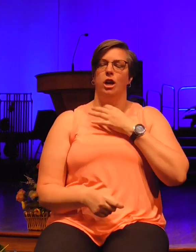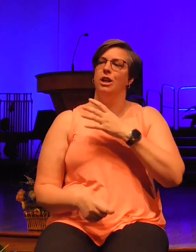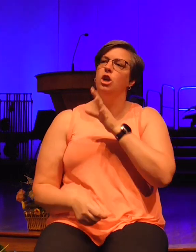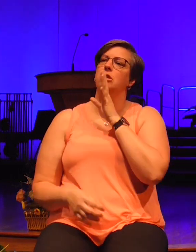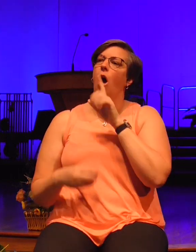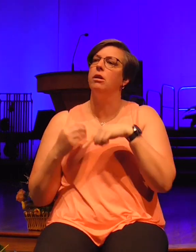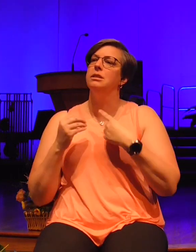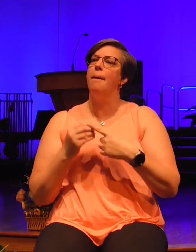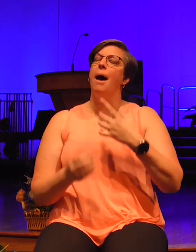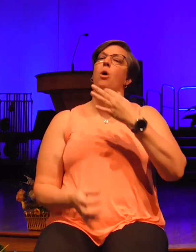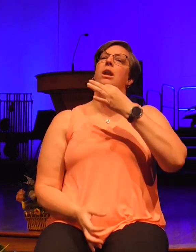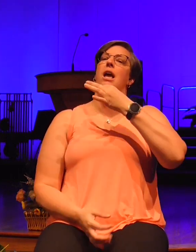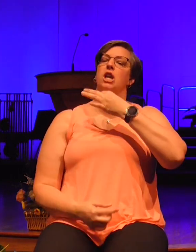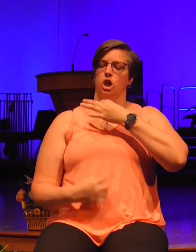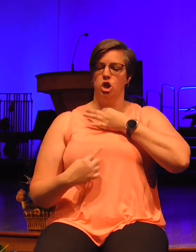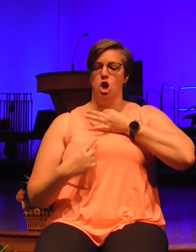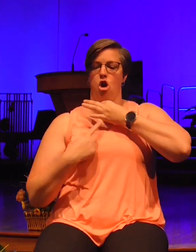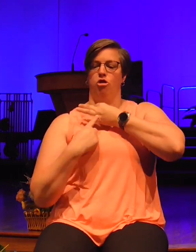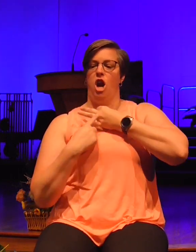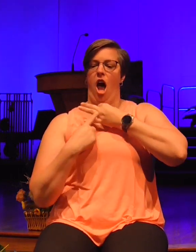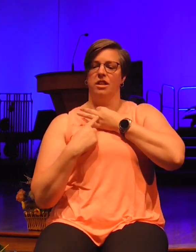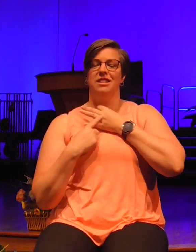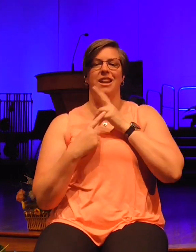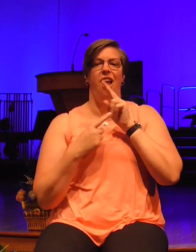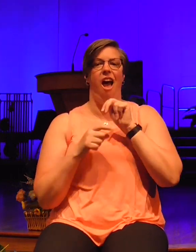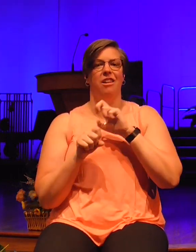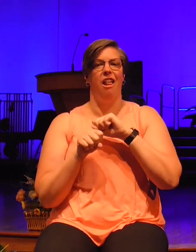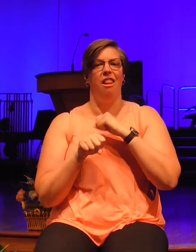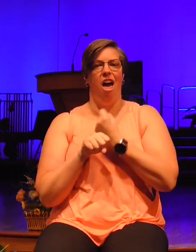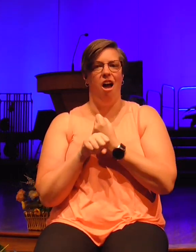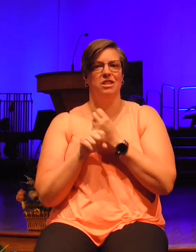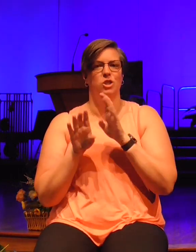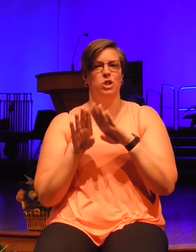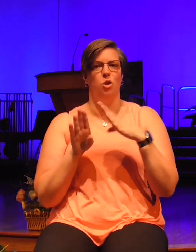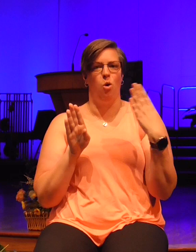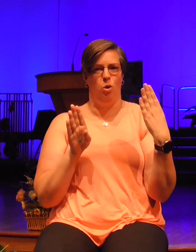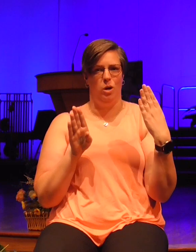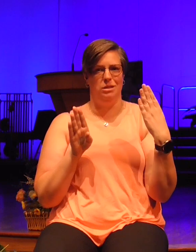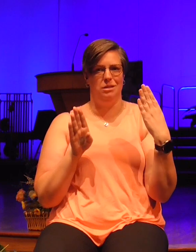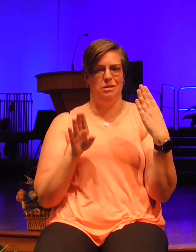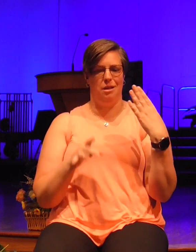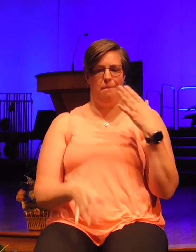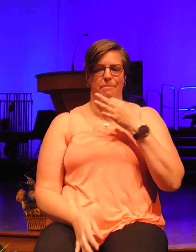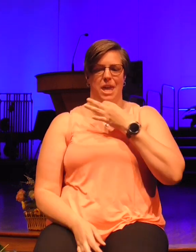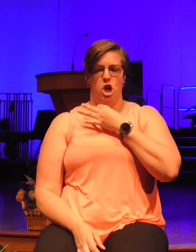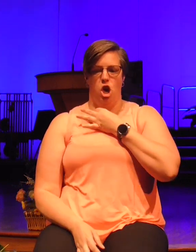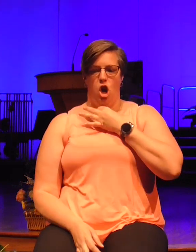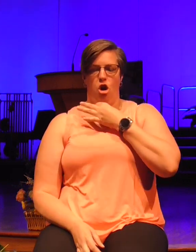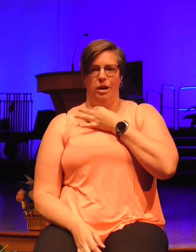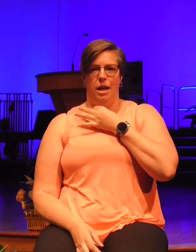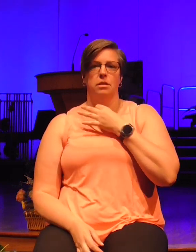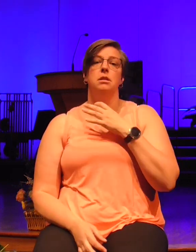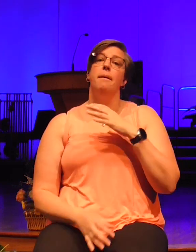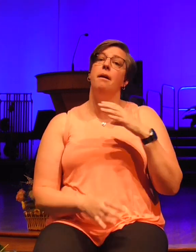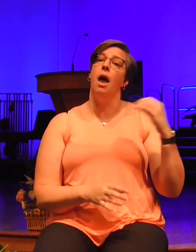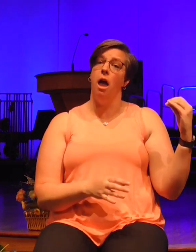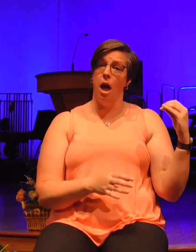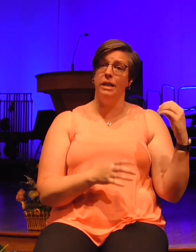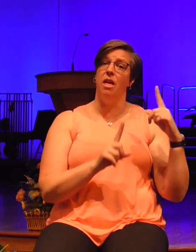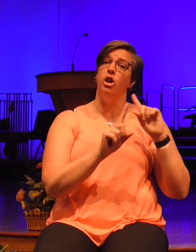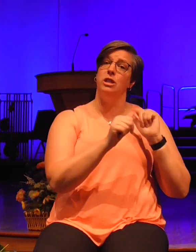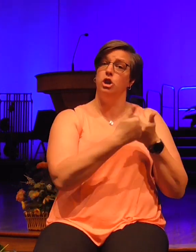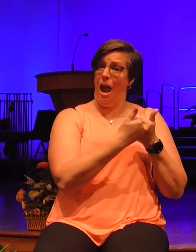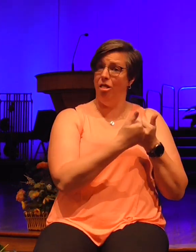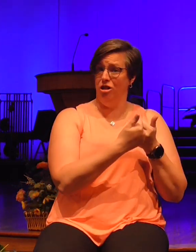just unlocks the doors to things. But she also pointed out in that reading the challenge of becoming curious.